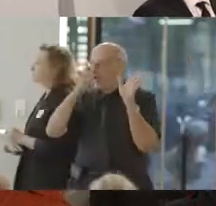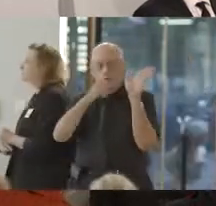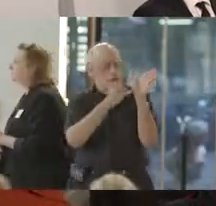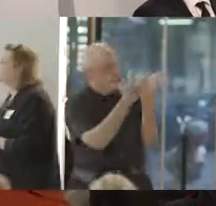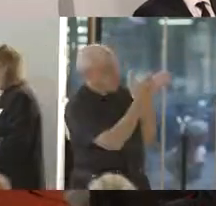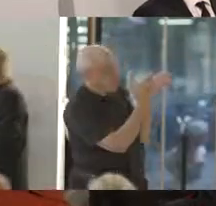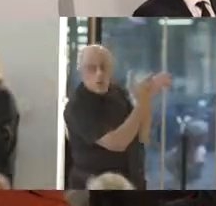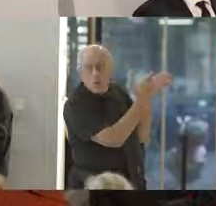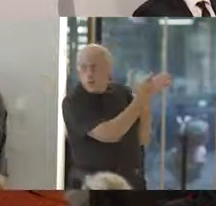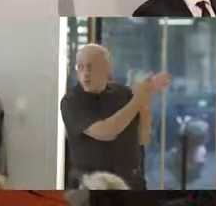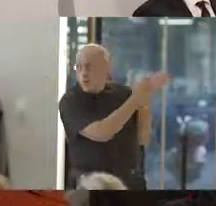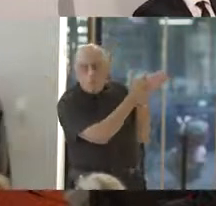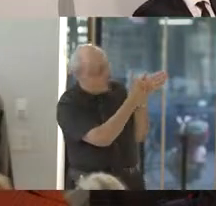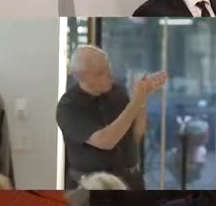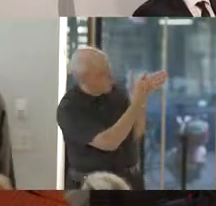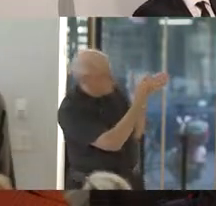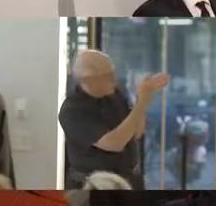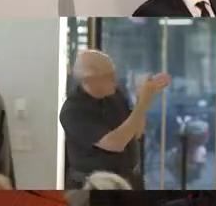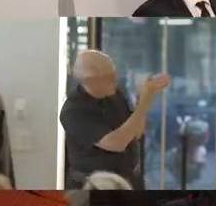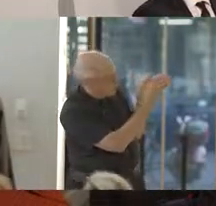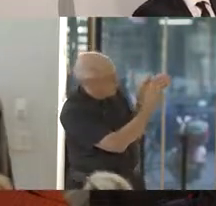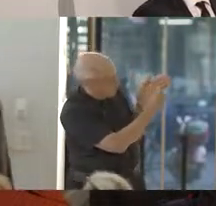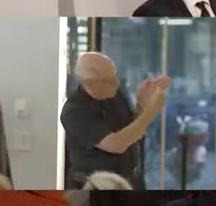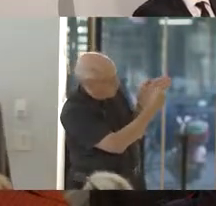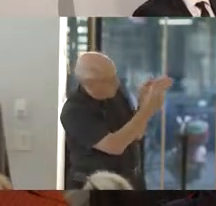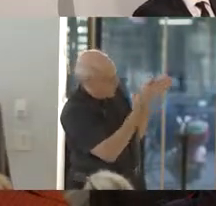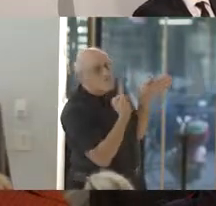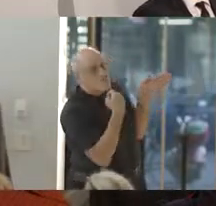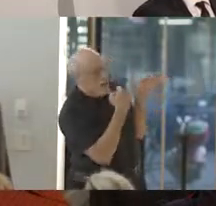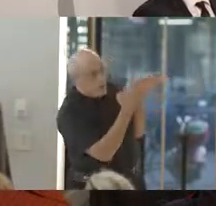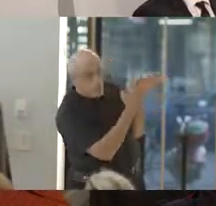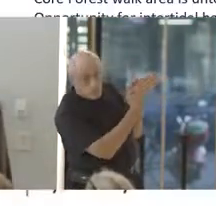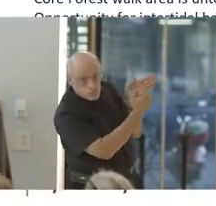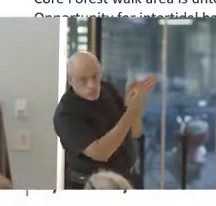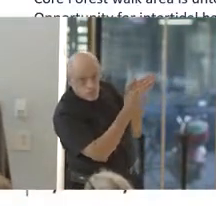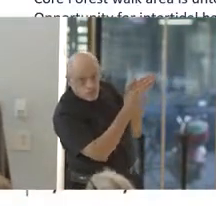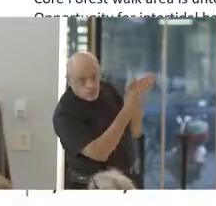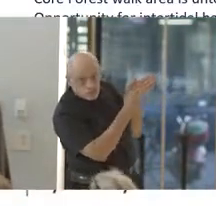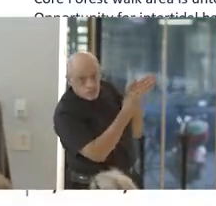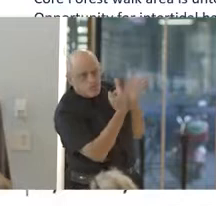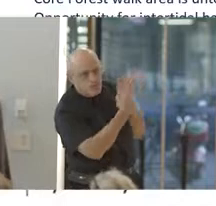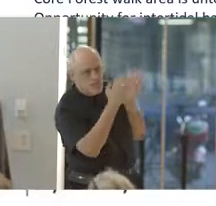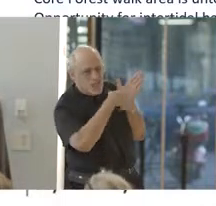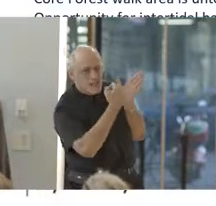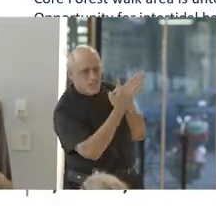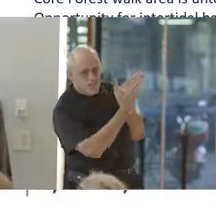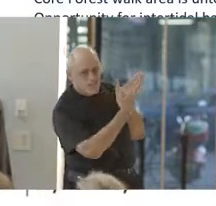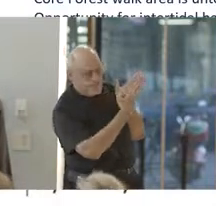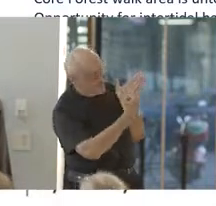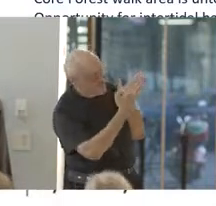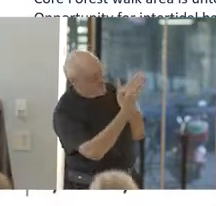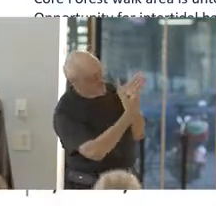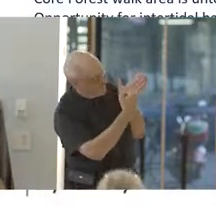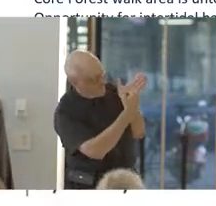the screen here, with deployables and with the line of protection roughly along the edge of the